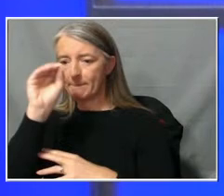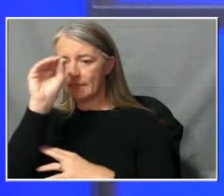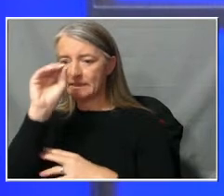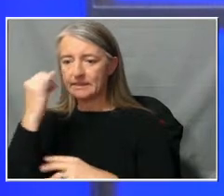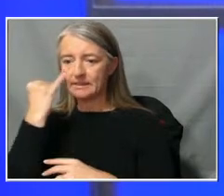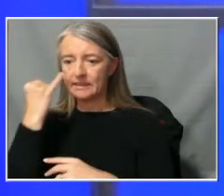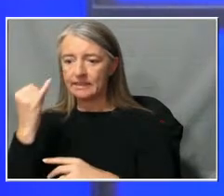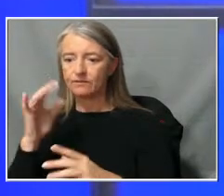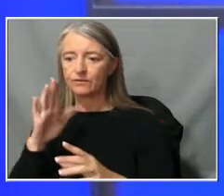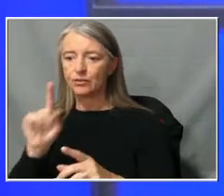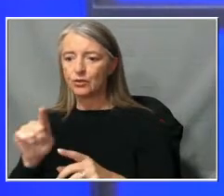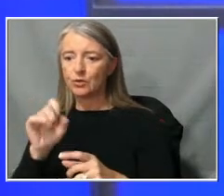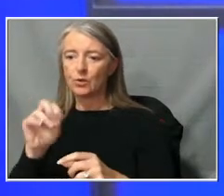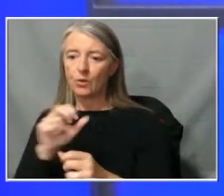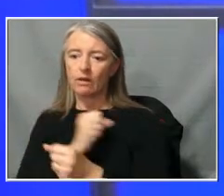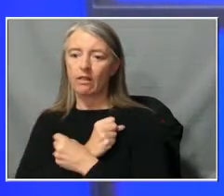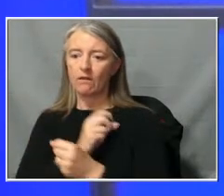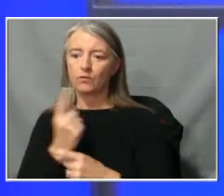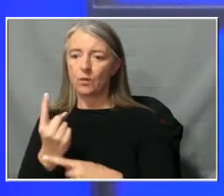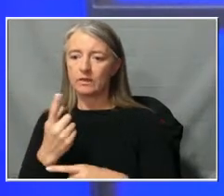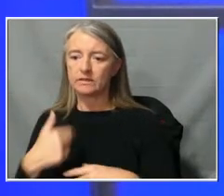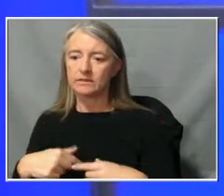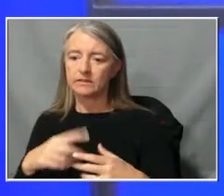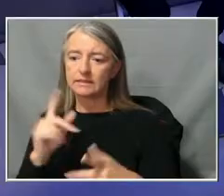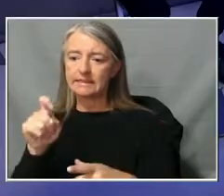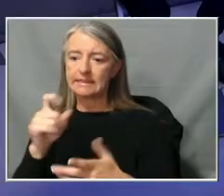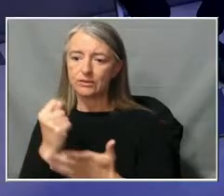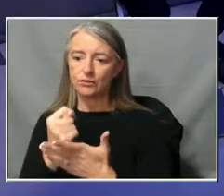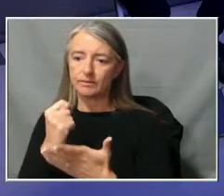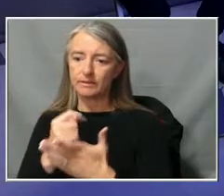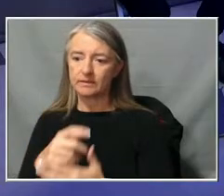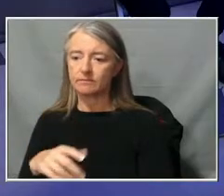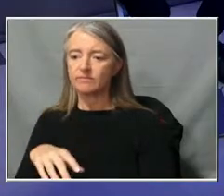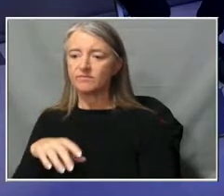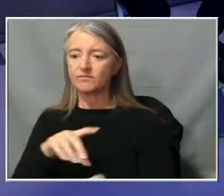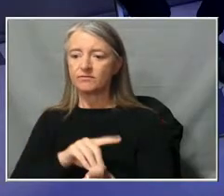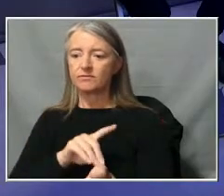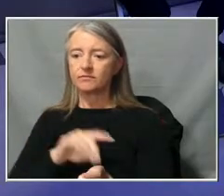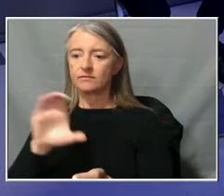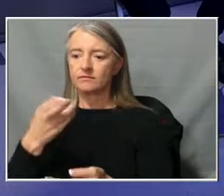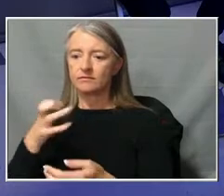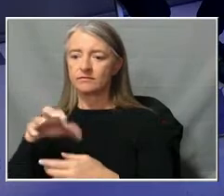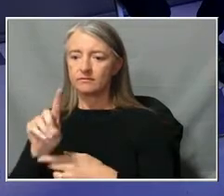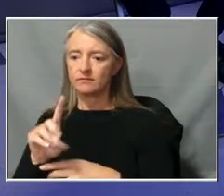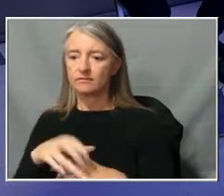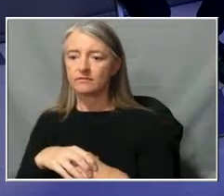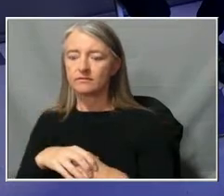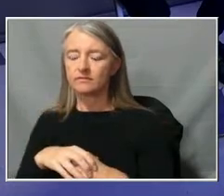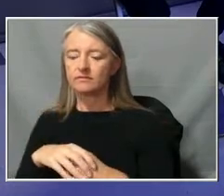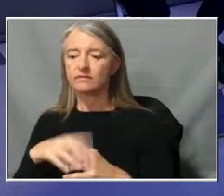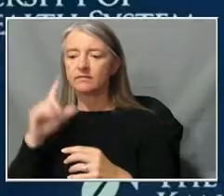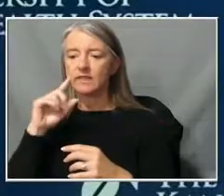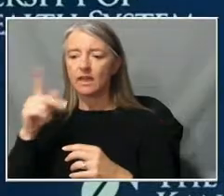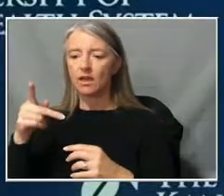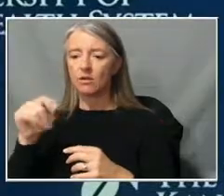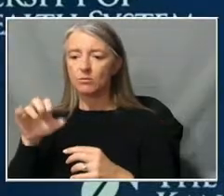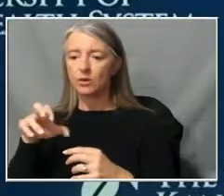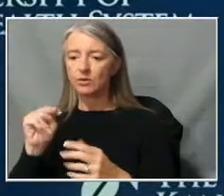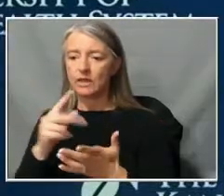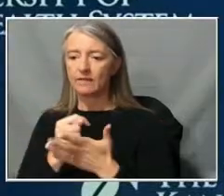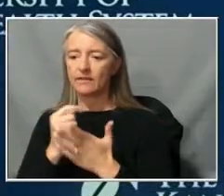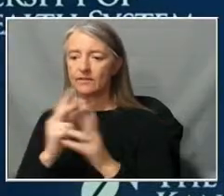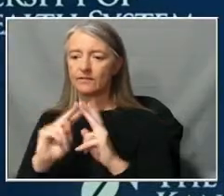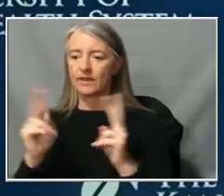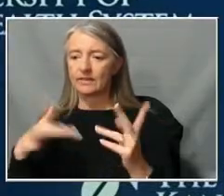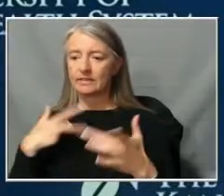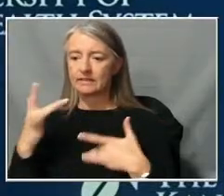ones are needing treatment. Dr. Chen, what's the takeaway? Well, I just want to say I think proton therapy is very exciting, but